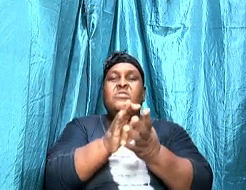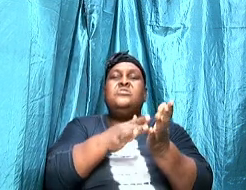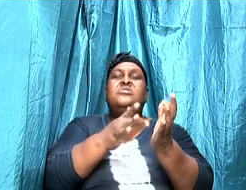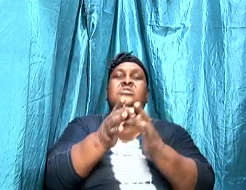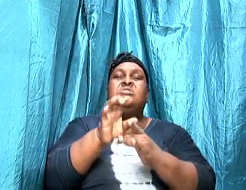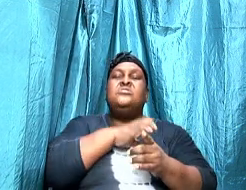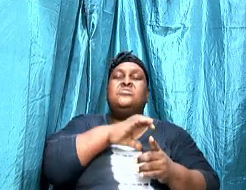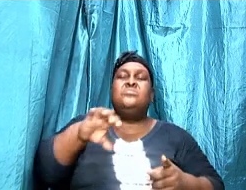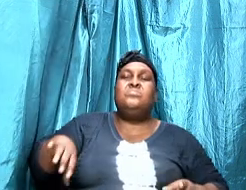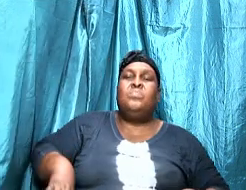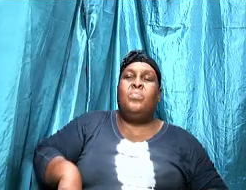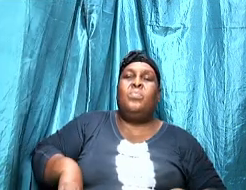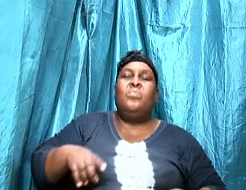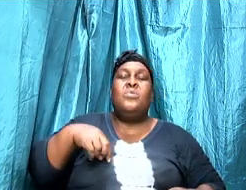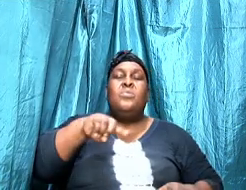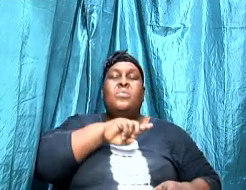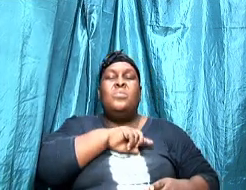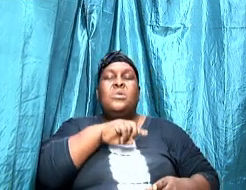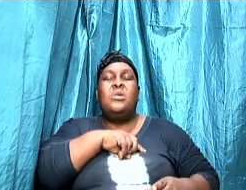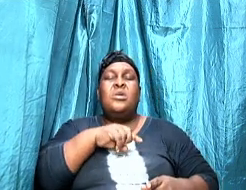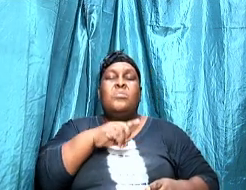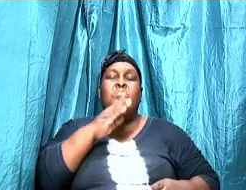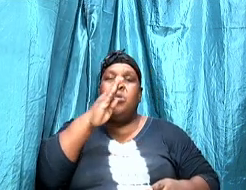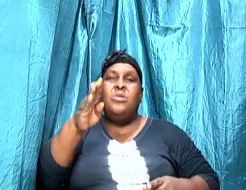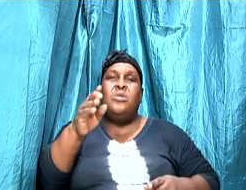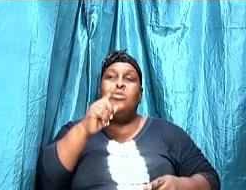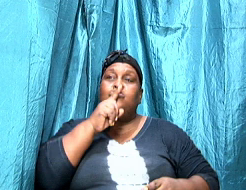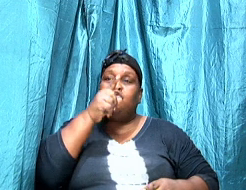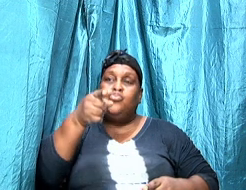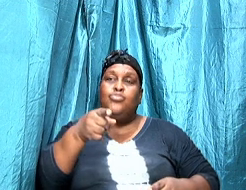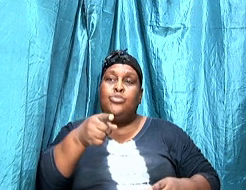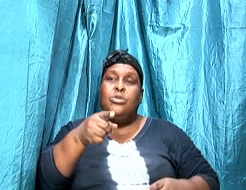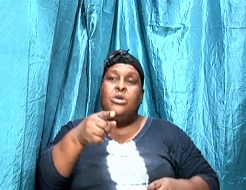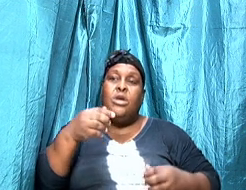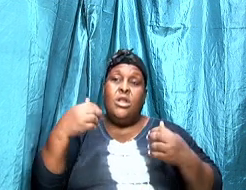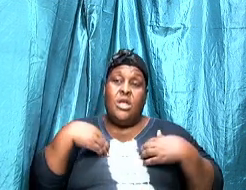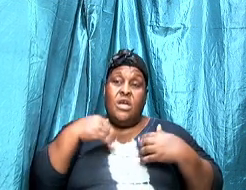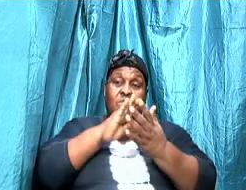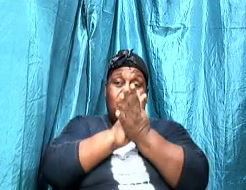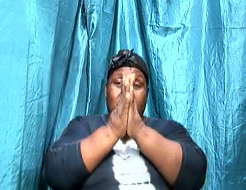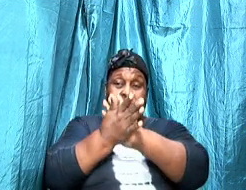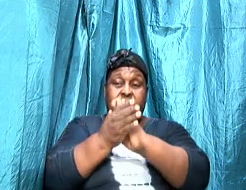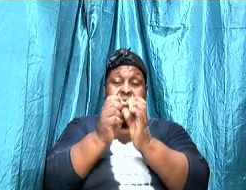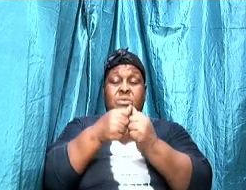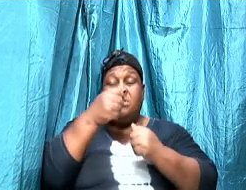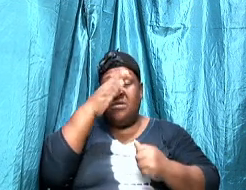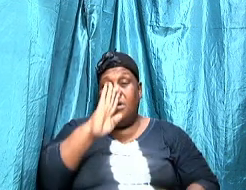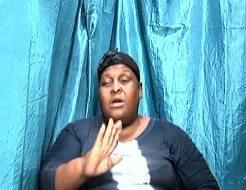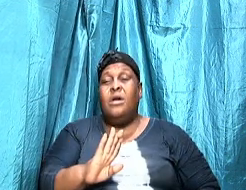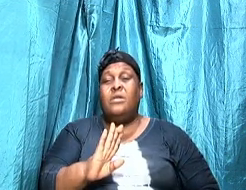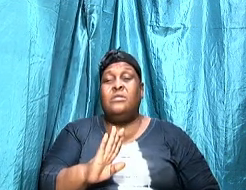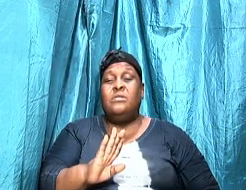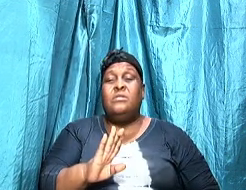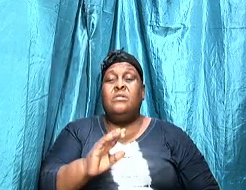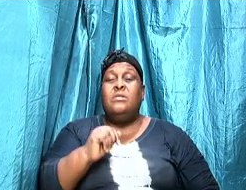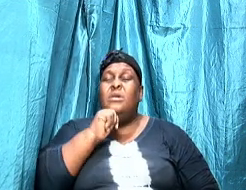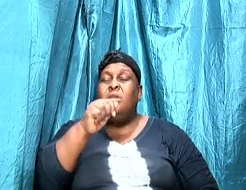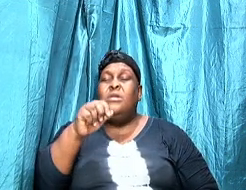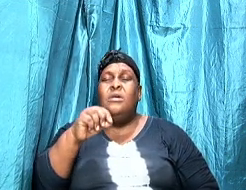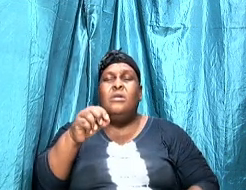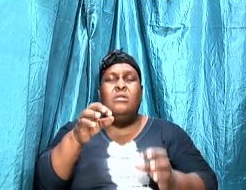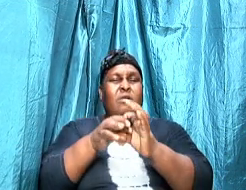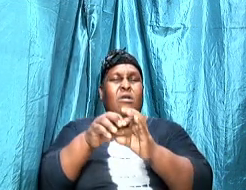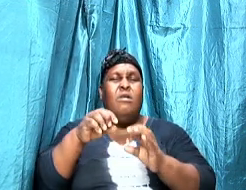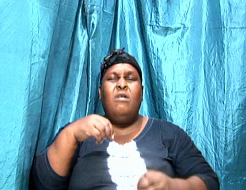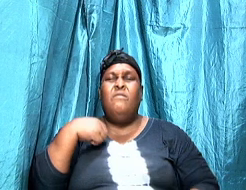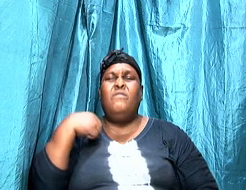assured and we can really have peace with God to know that, you know, it's not of our, I don't